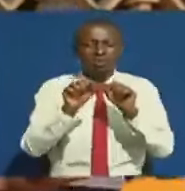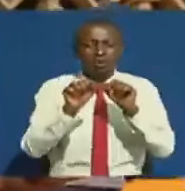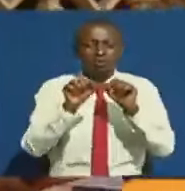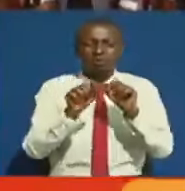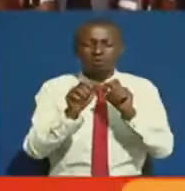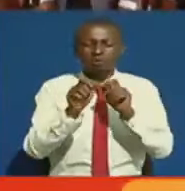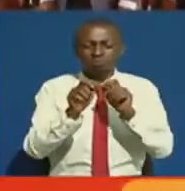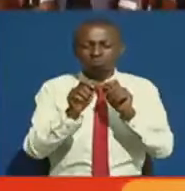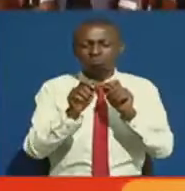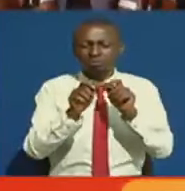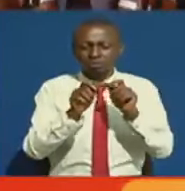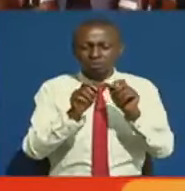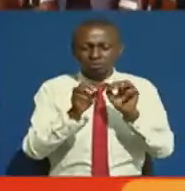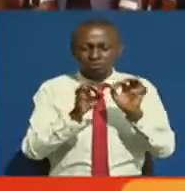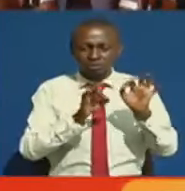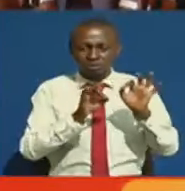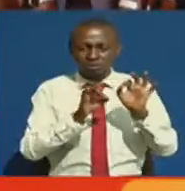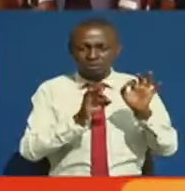the bill.